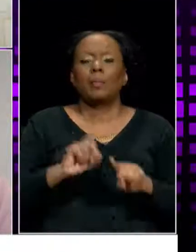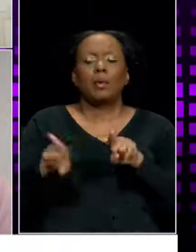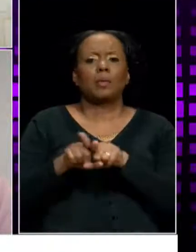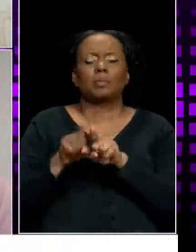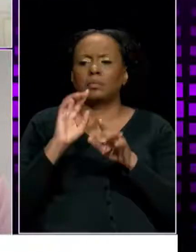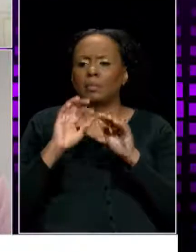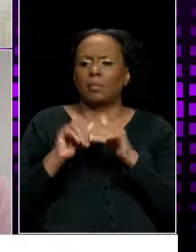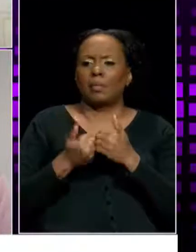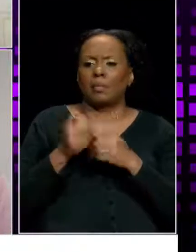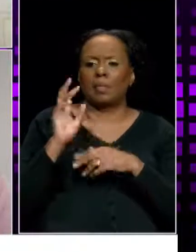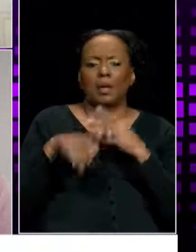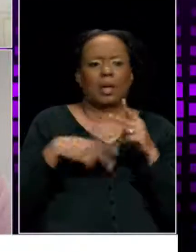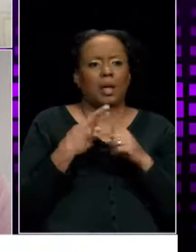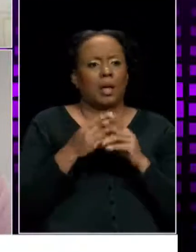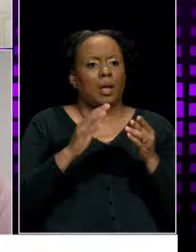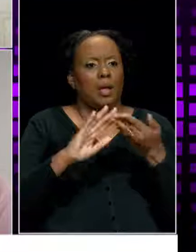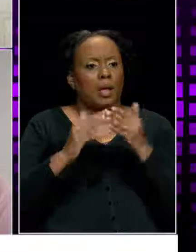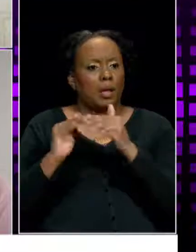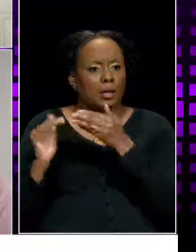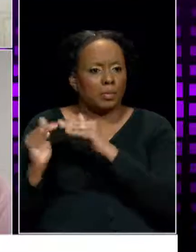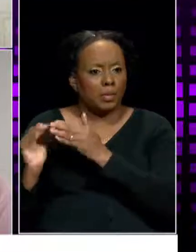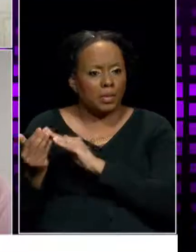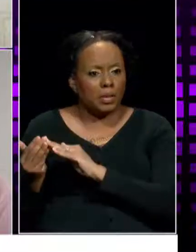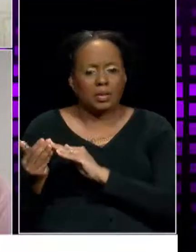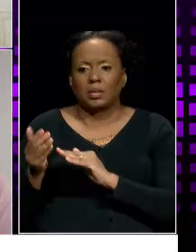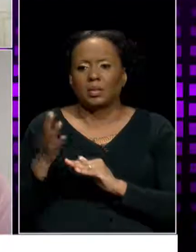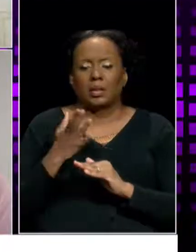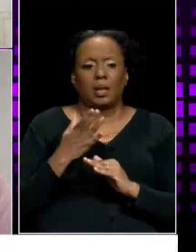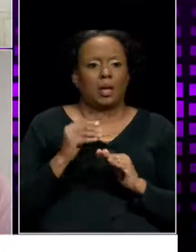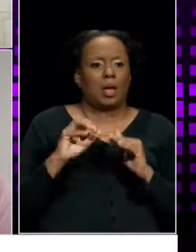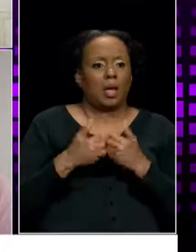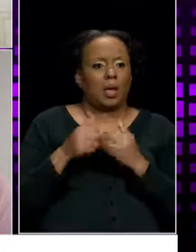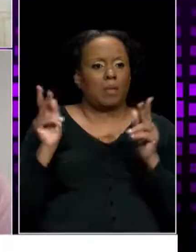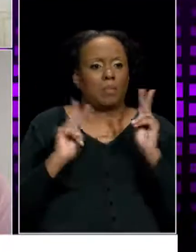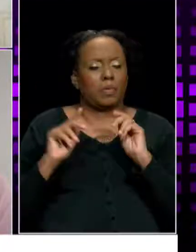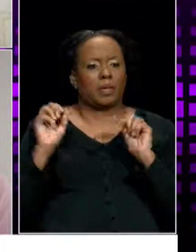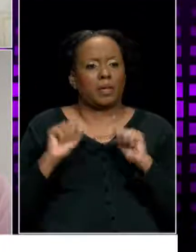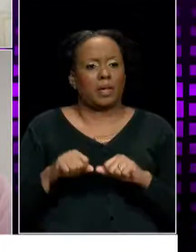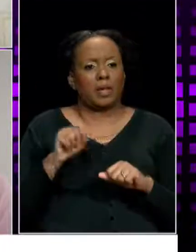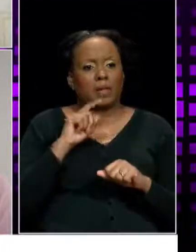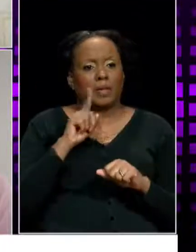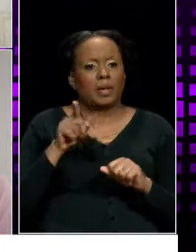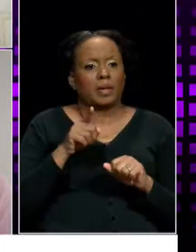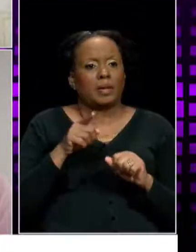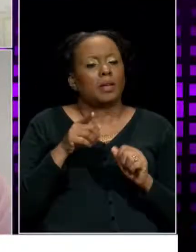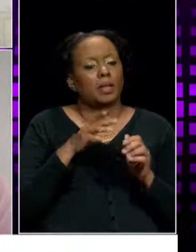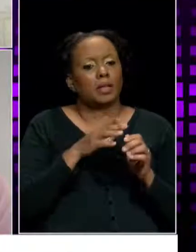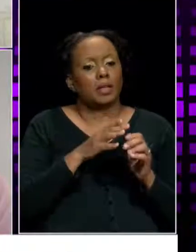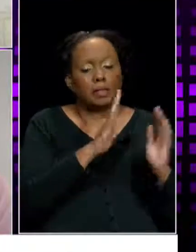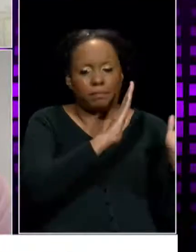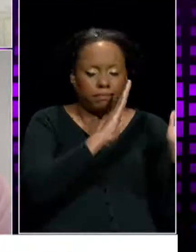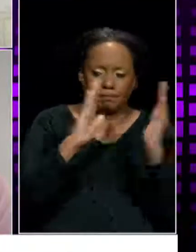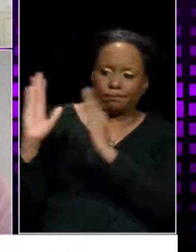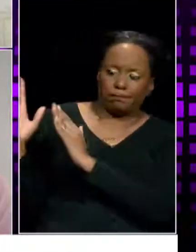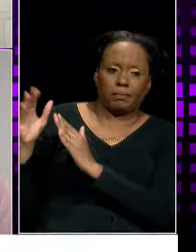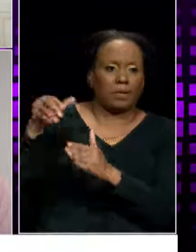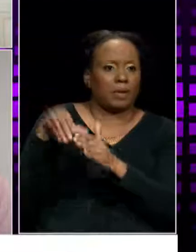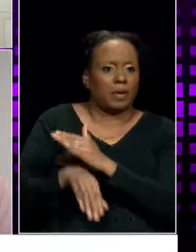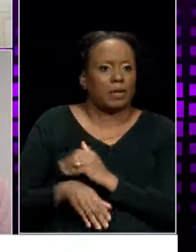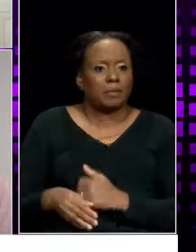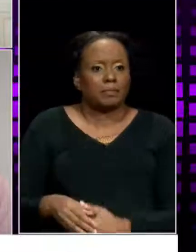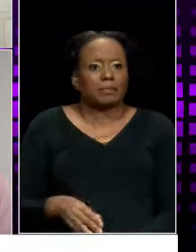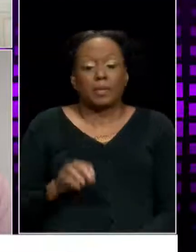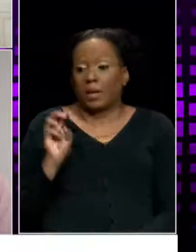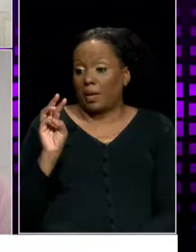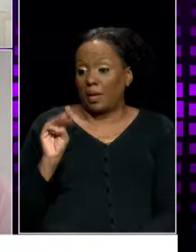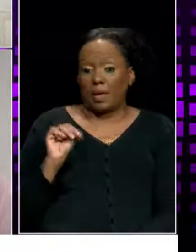help support our young persons and steer them away from crime. Now, Michael, I know that one of your passions is youth and